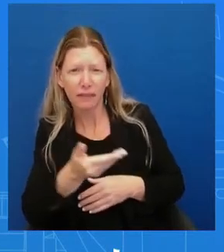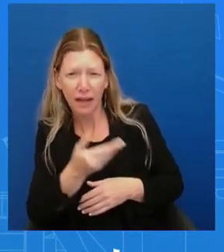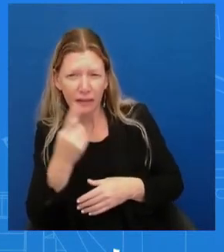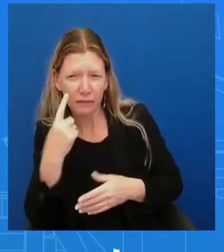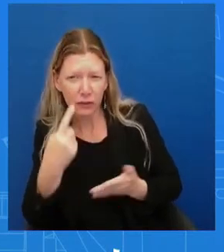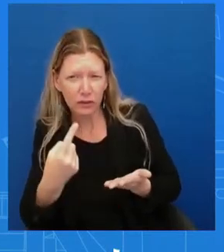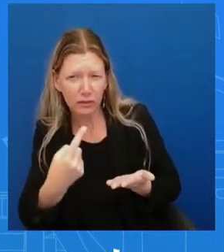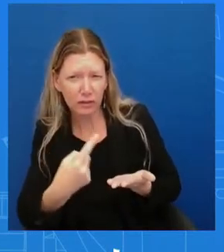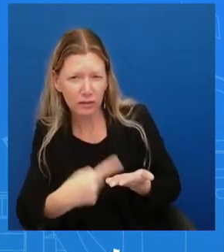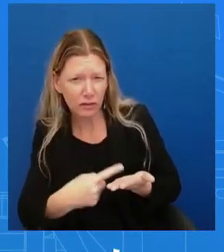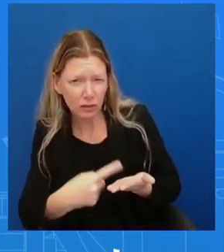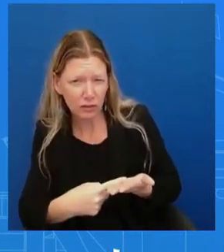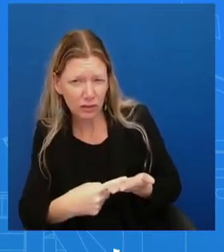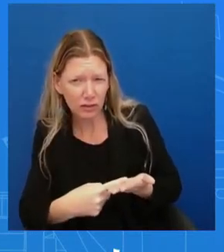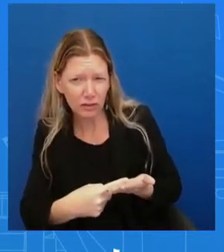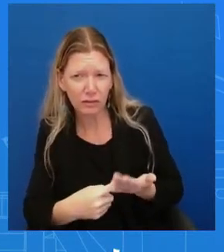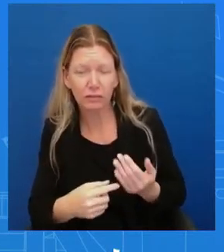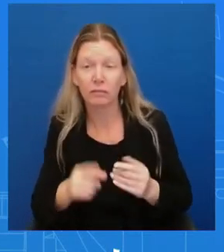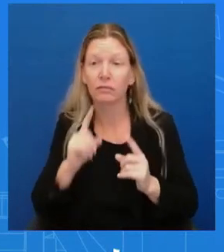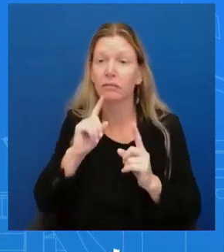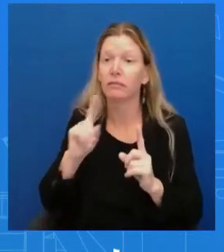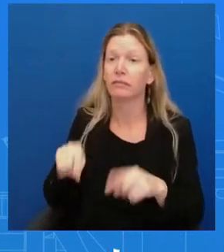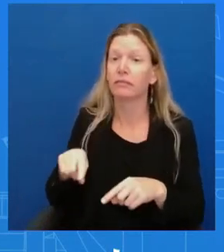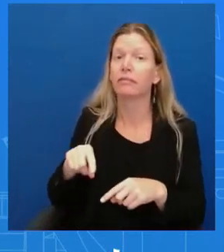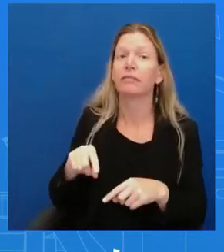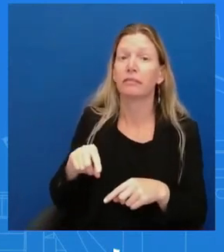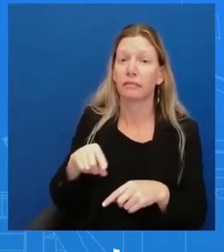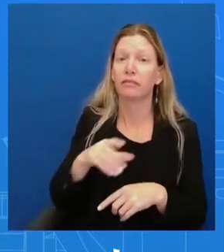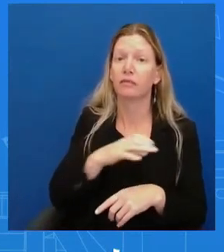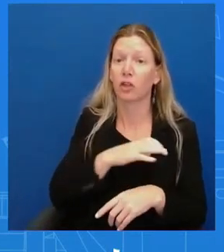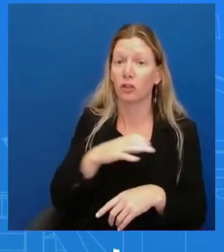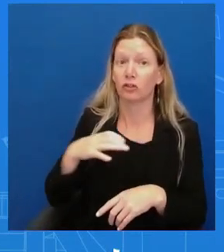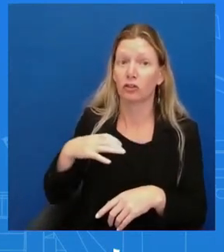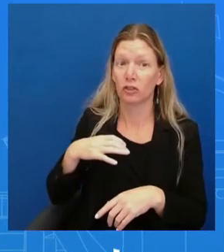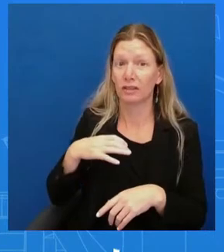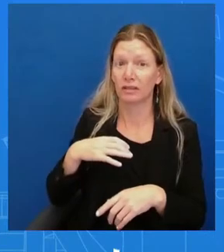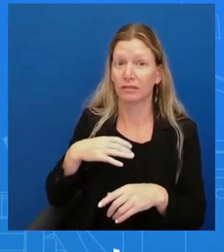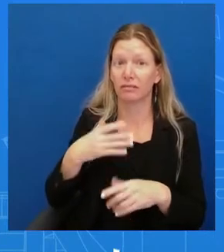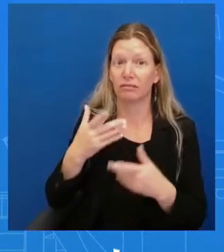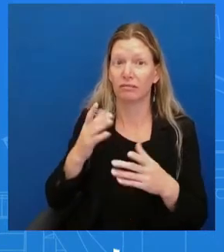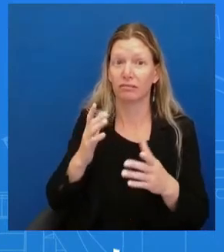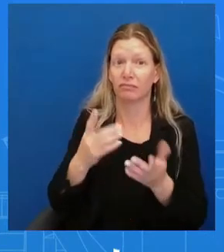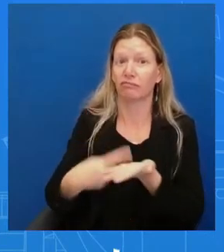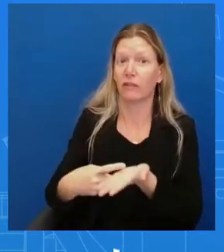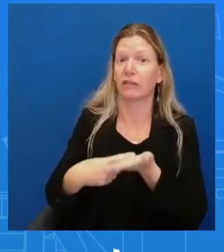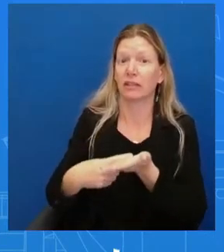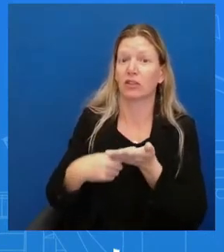any congressional conversations here happening at the White House, but I would say